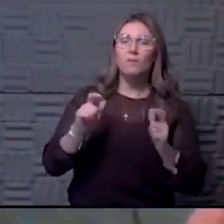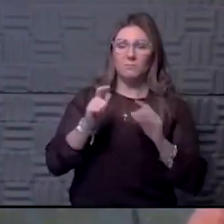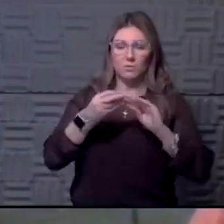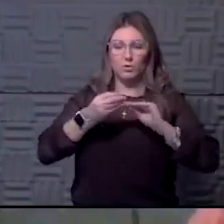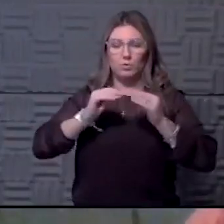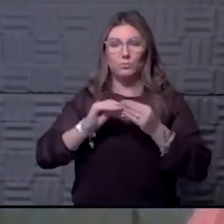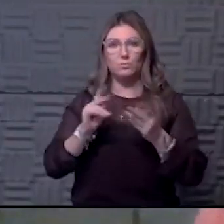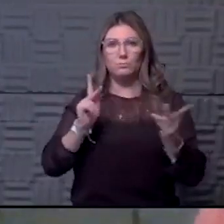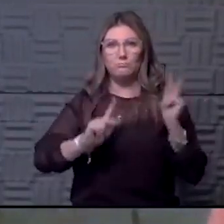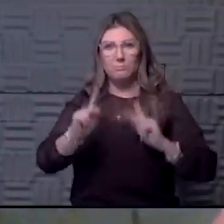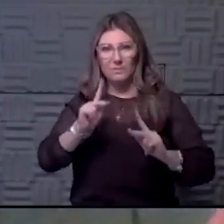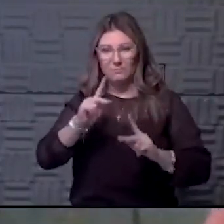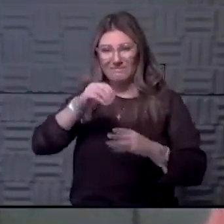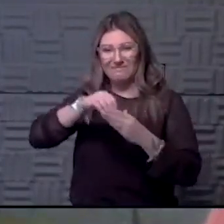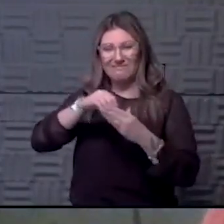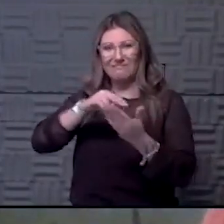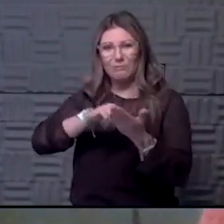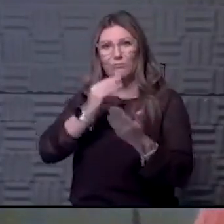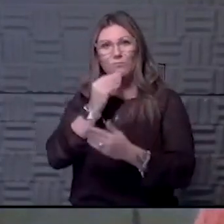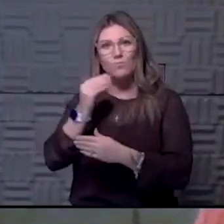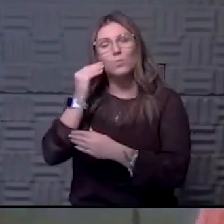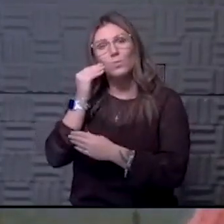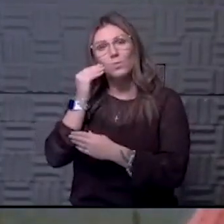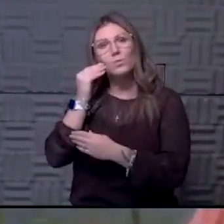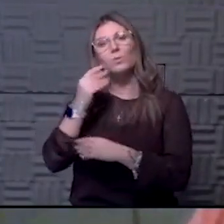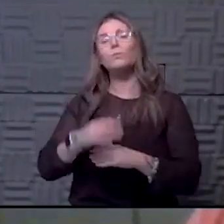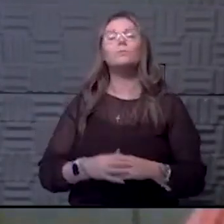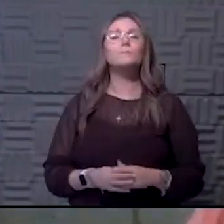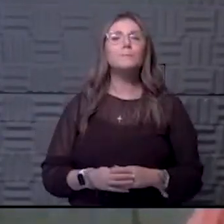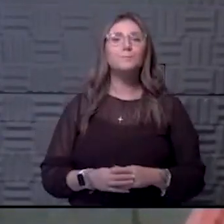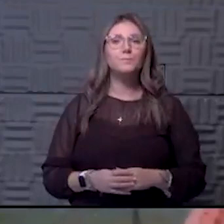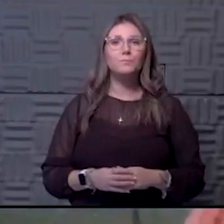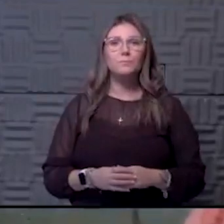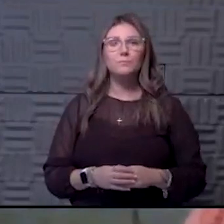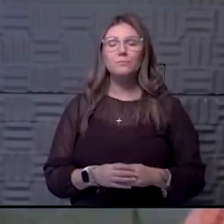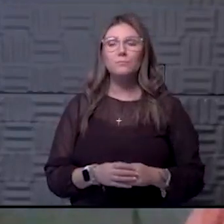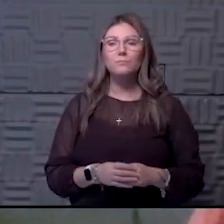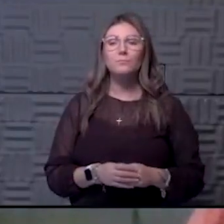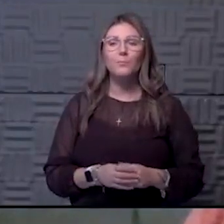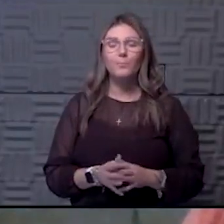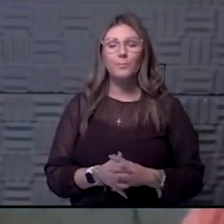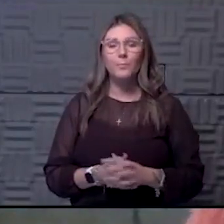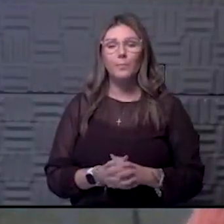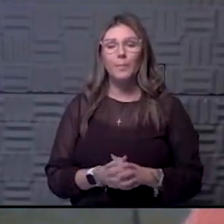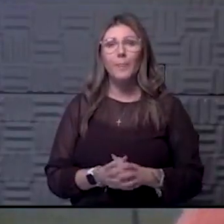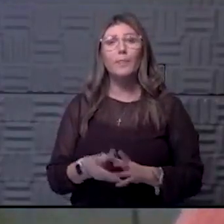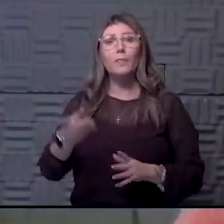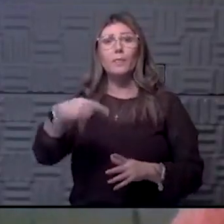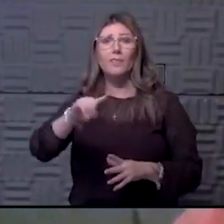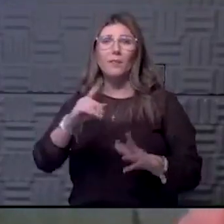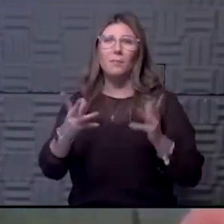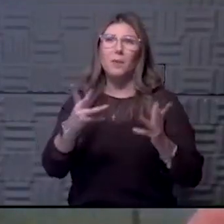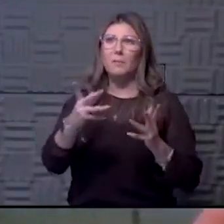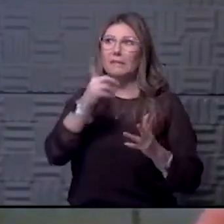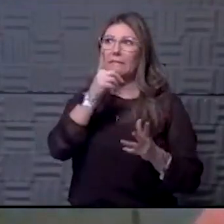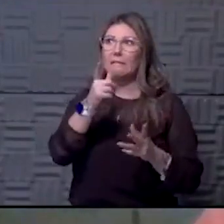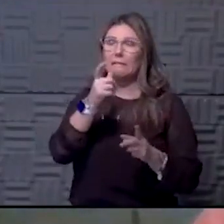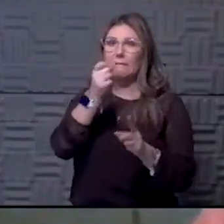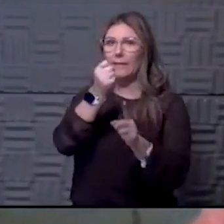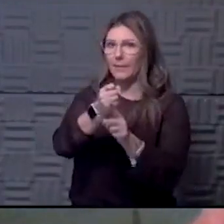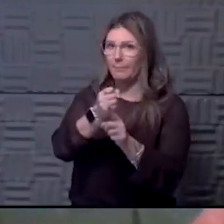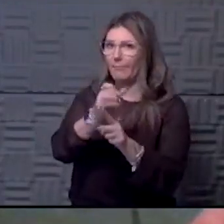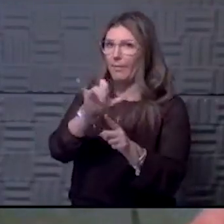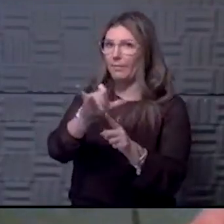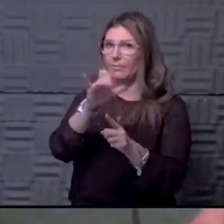number of people in those nursing facilities, and they would probably not really impact the